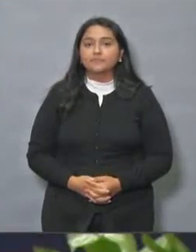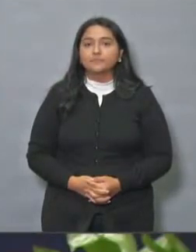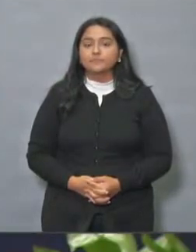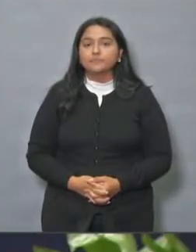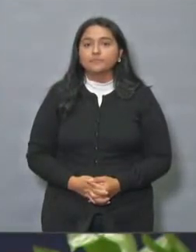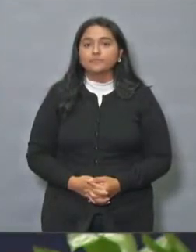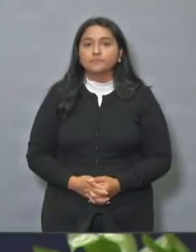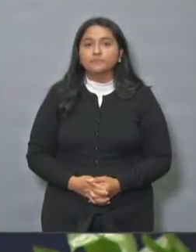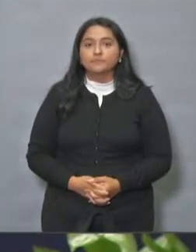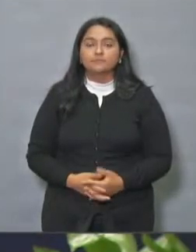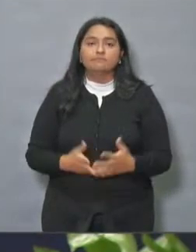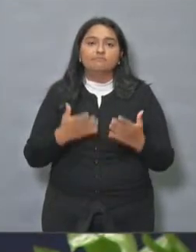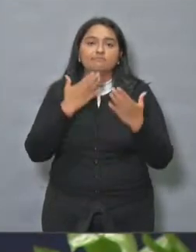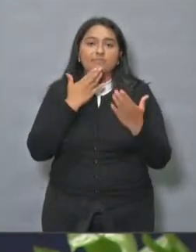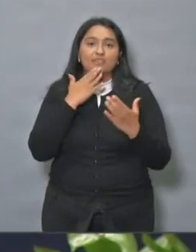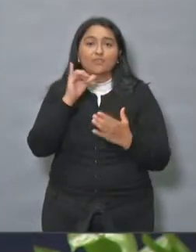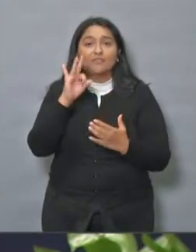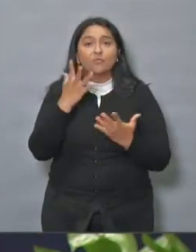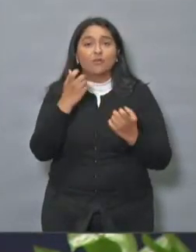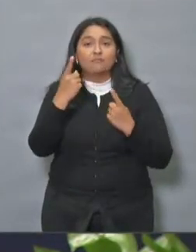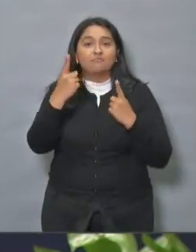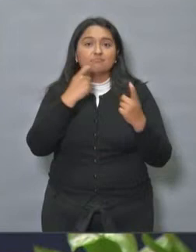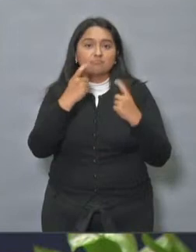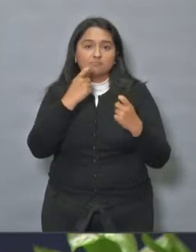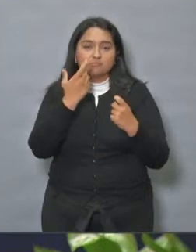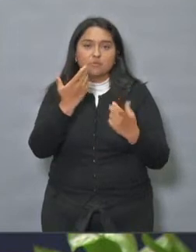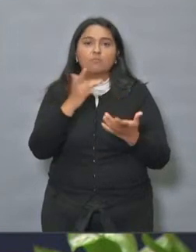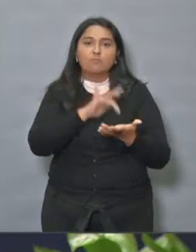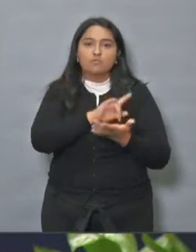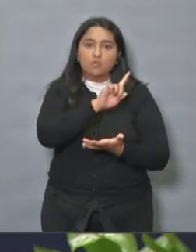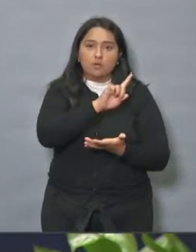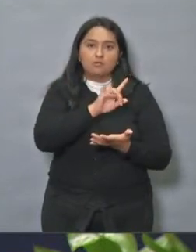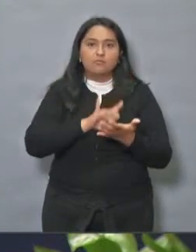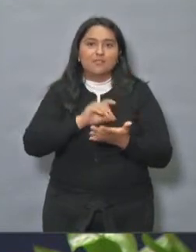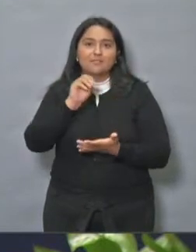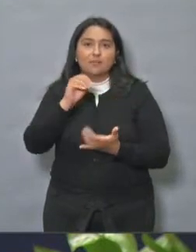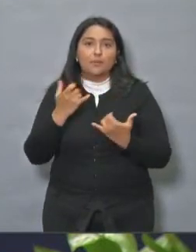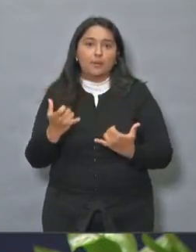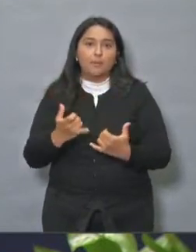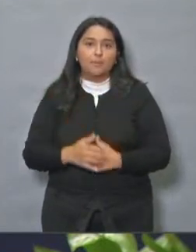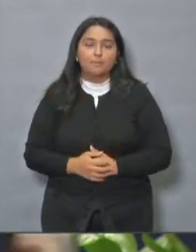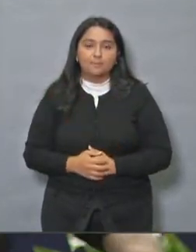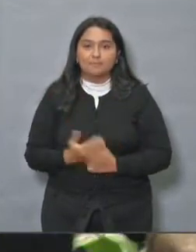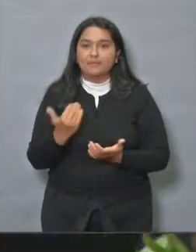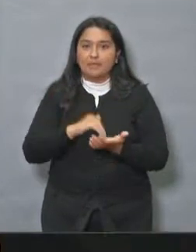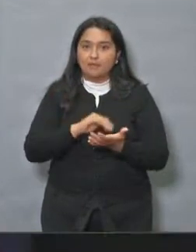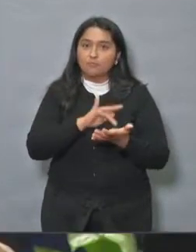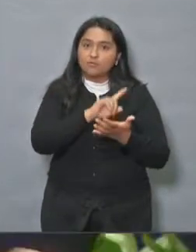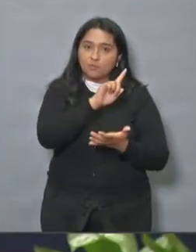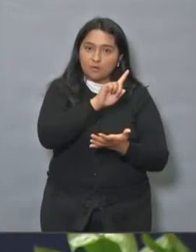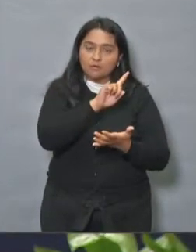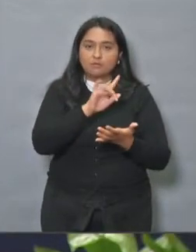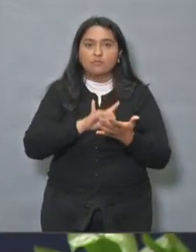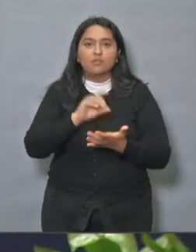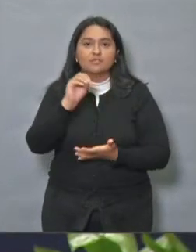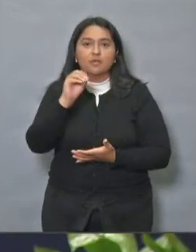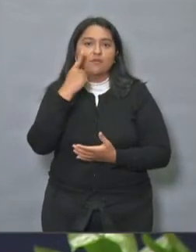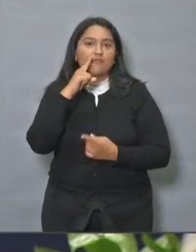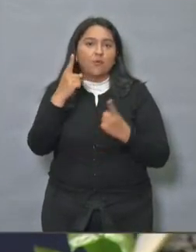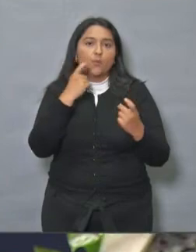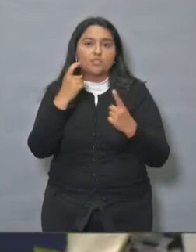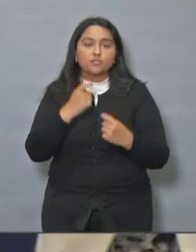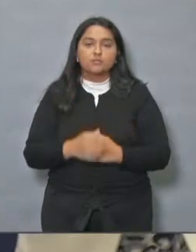Thank you. If you would like to ask a question today, you may press 1 and then 0 on your telephone. Again, that's 1, 0 to ask a